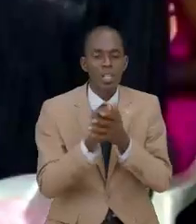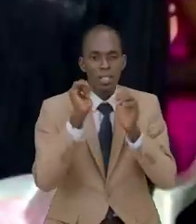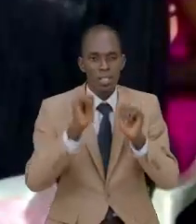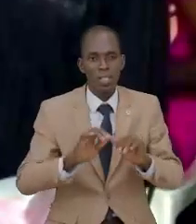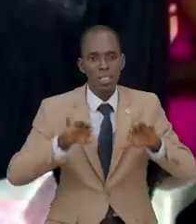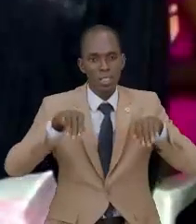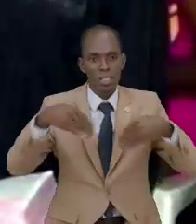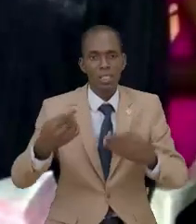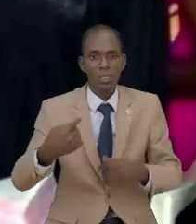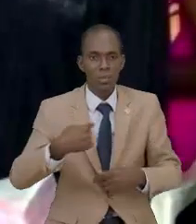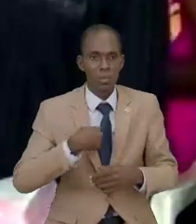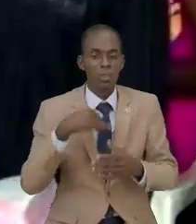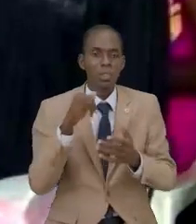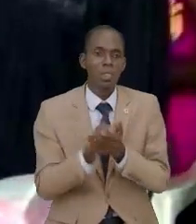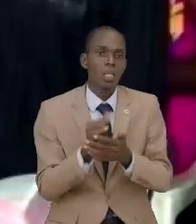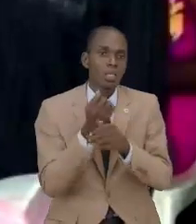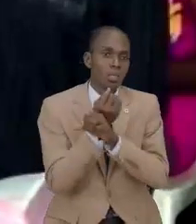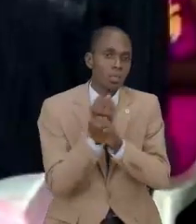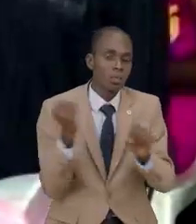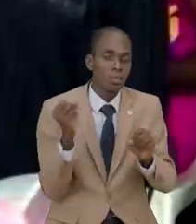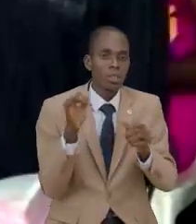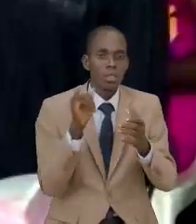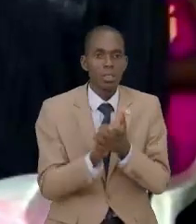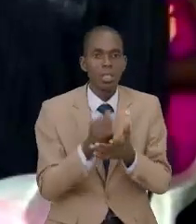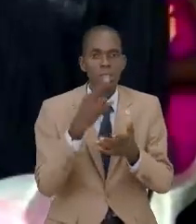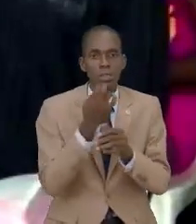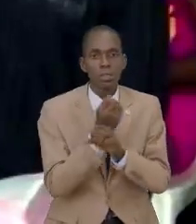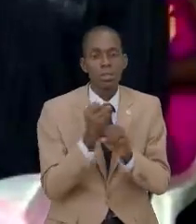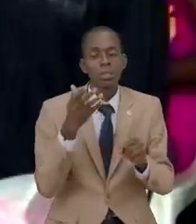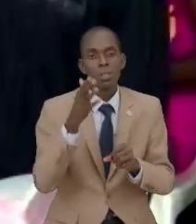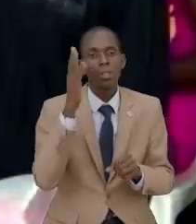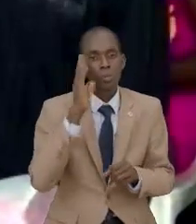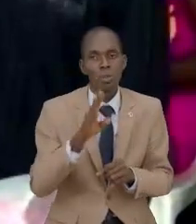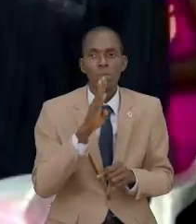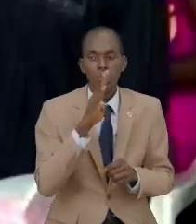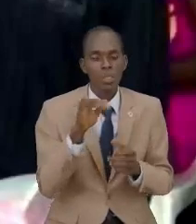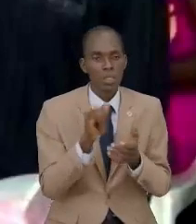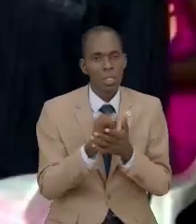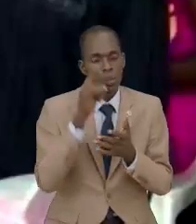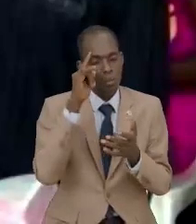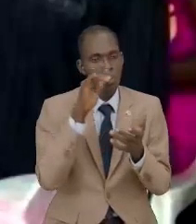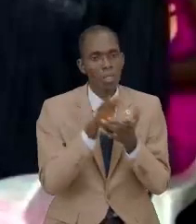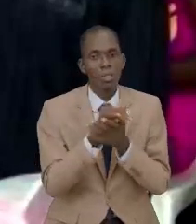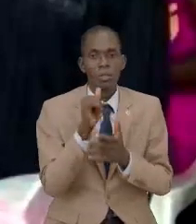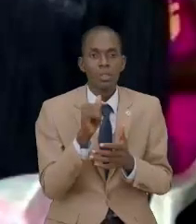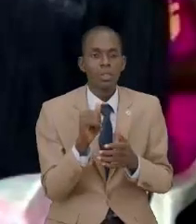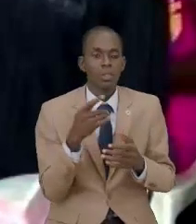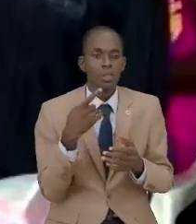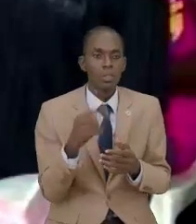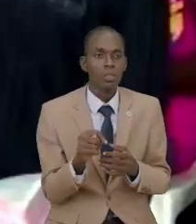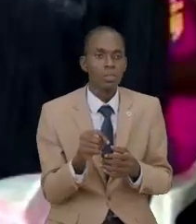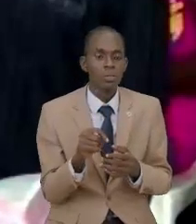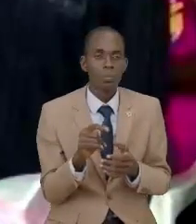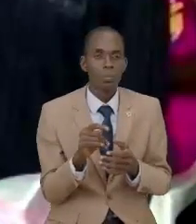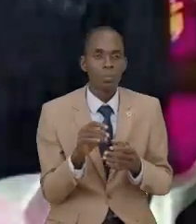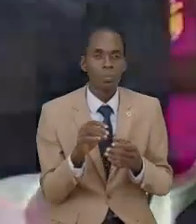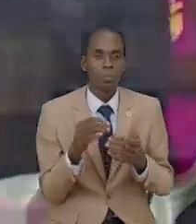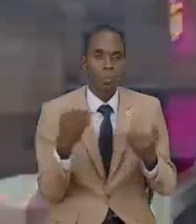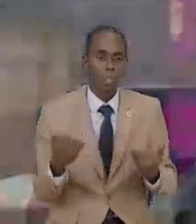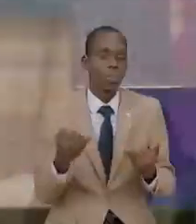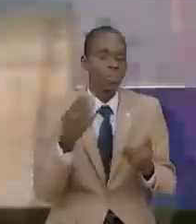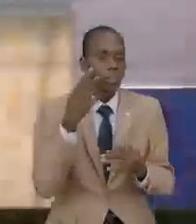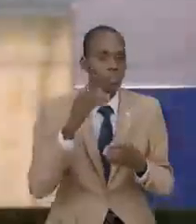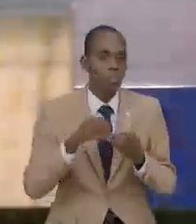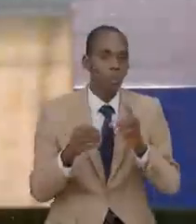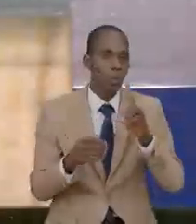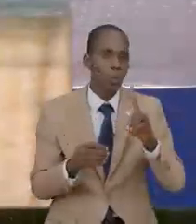salvation and that redemption. There will be conviction. The interruption before the siege, conviction. Let's look at